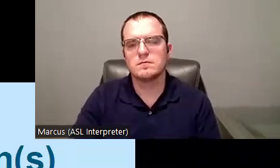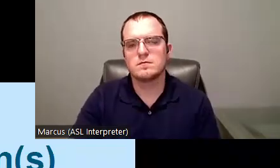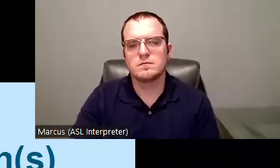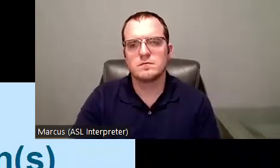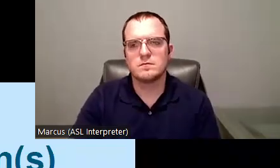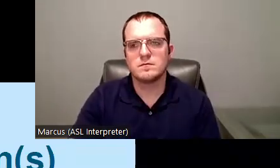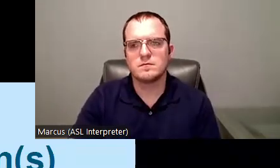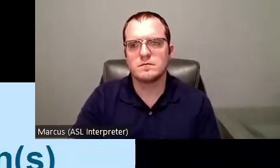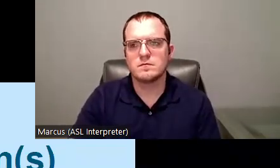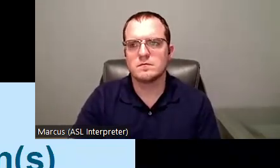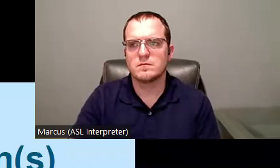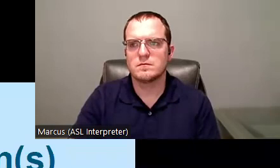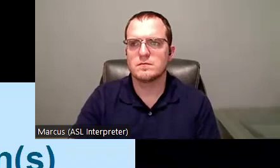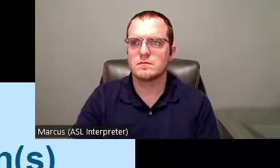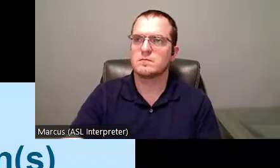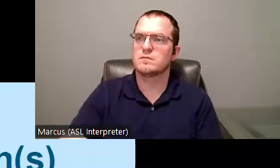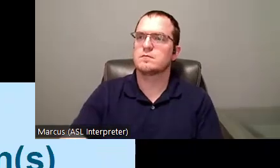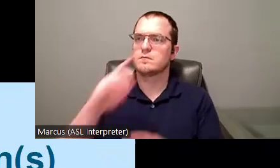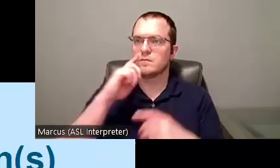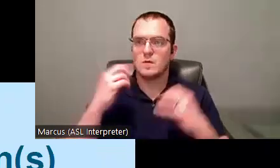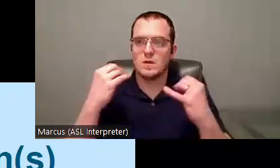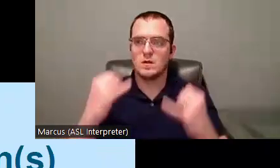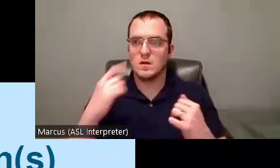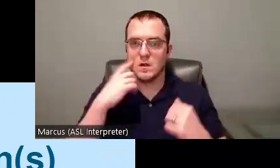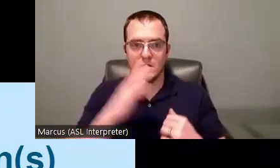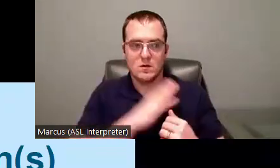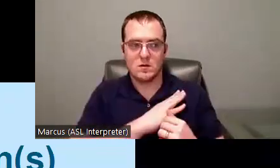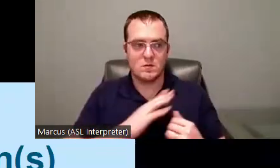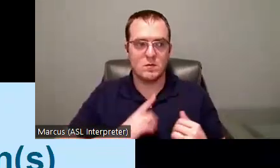In the meantime, would the Yes. board like to ask any questions?